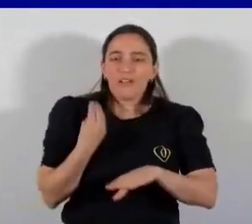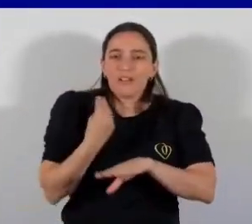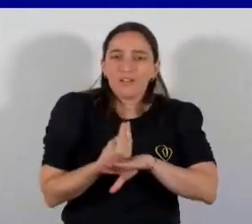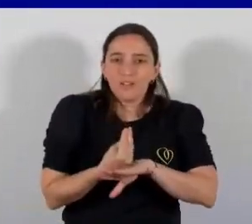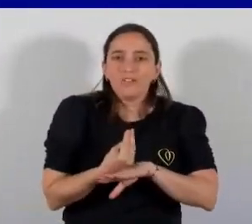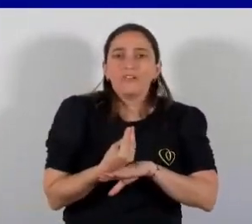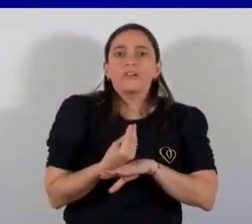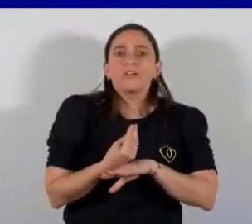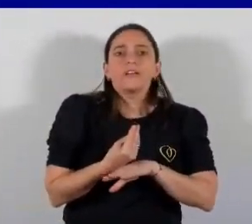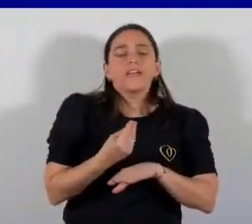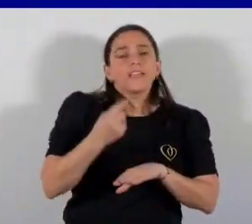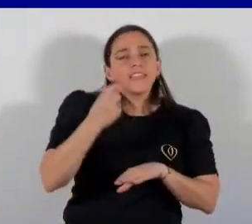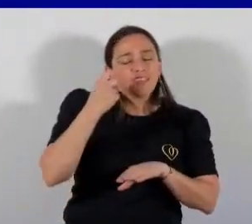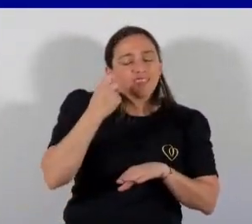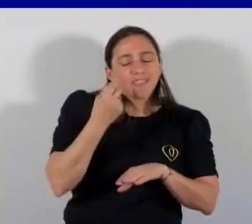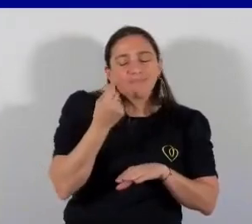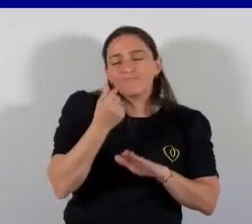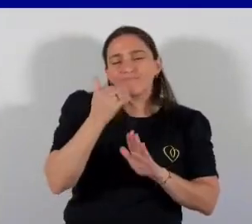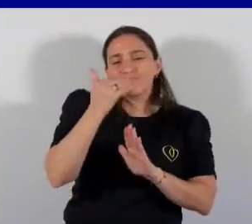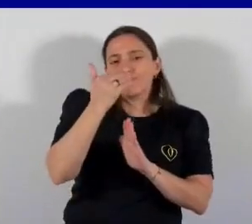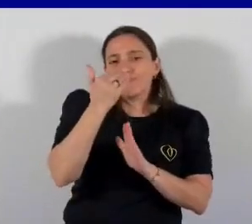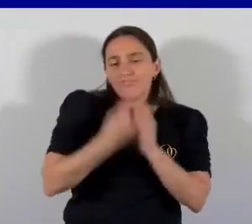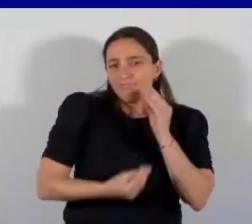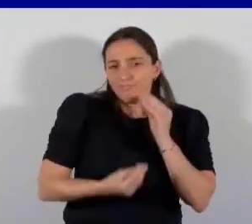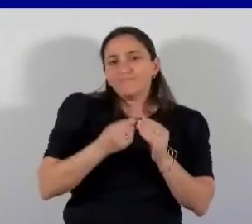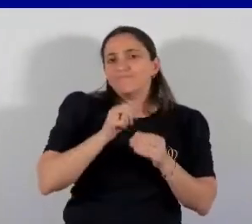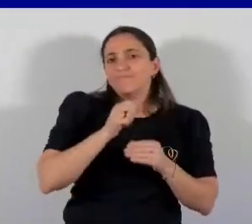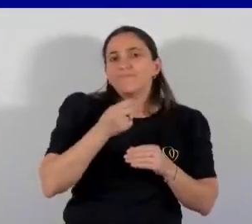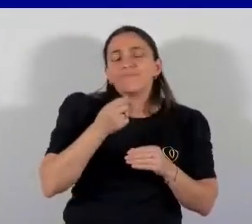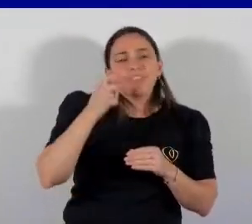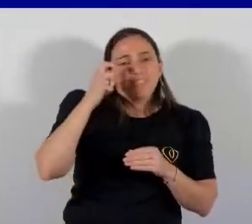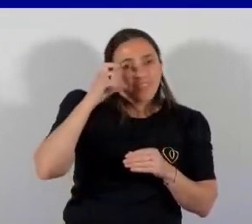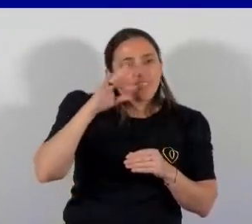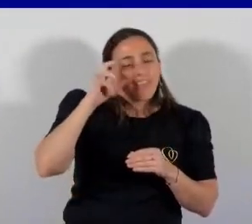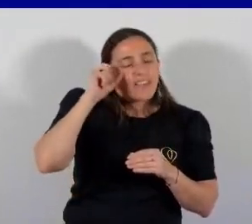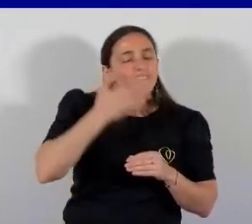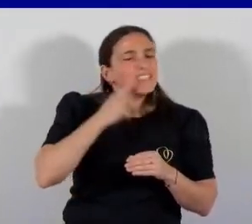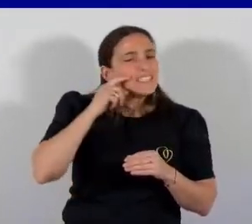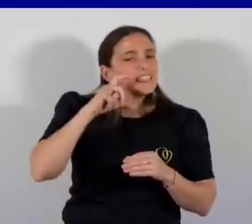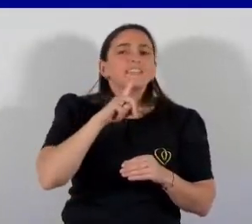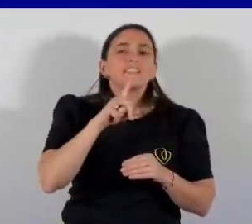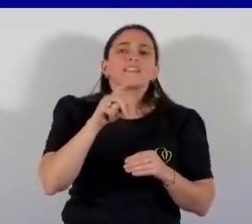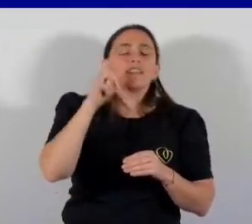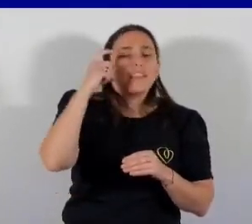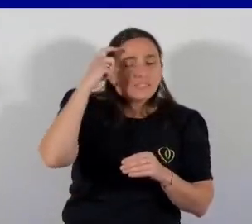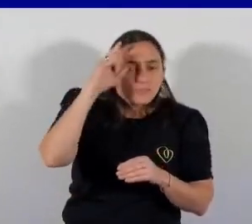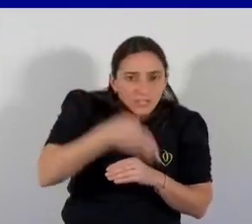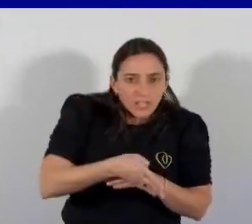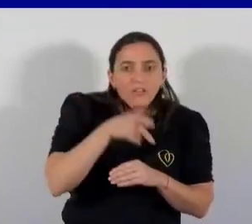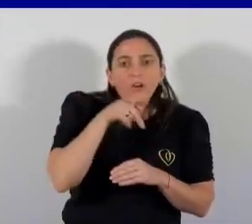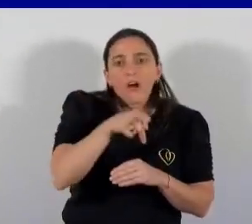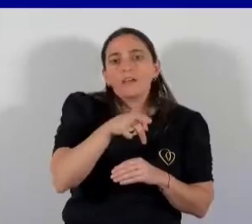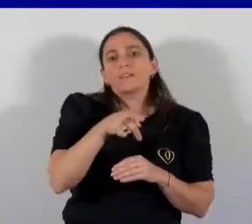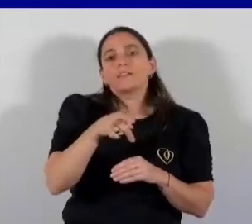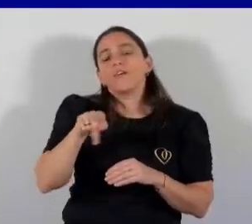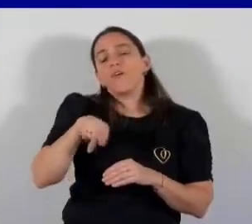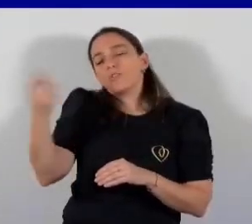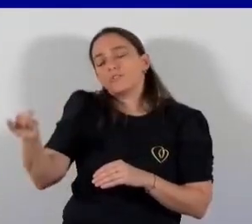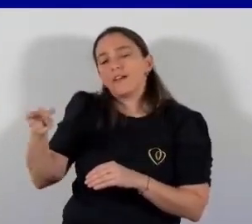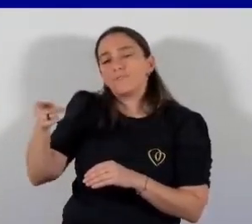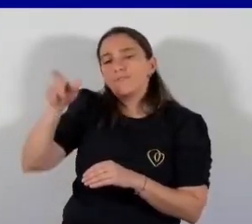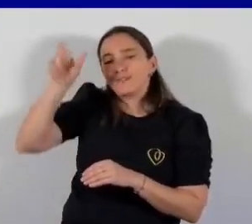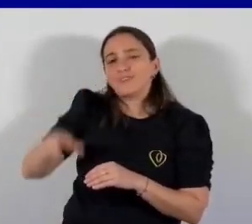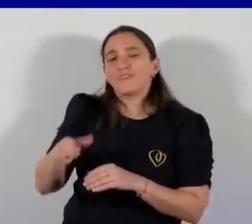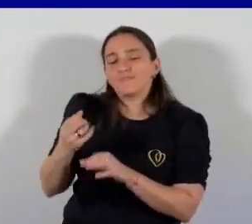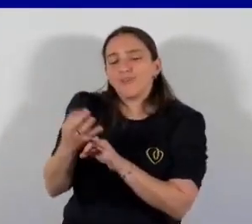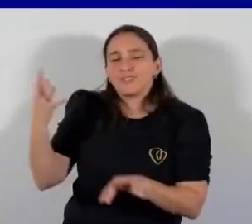had a quasi-fiscal deficit del tesoro of 10 points of the GDP and a deficit of the Treasury of 5 points of the